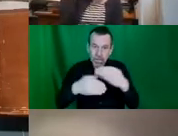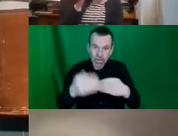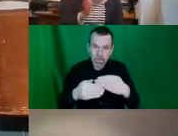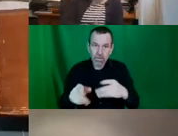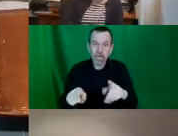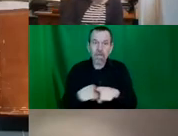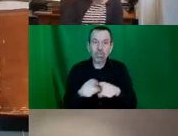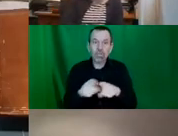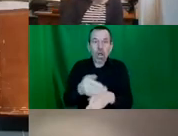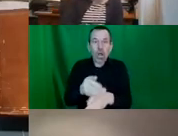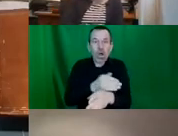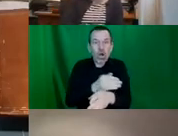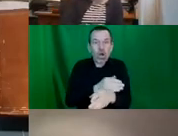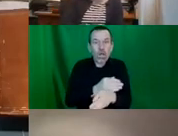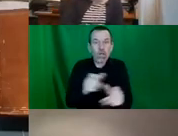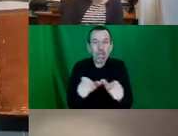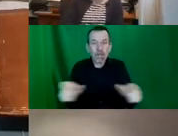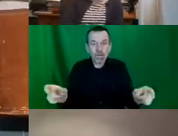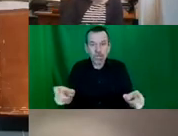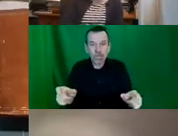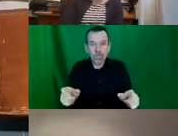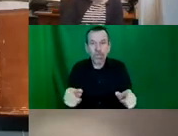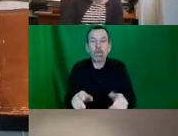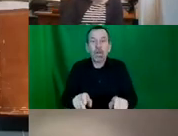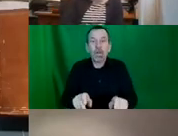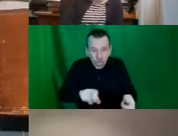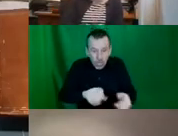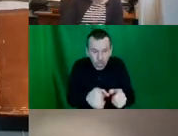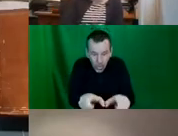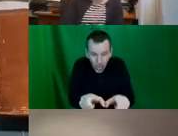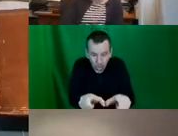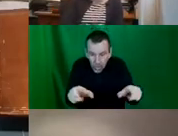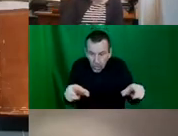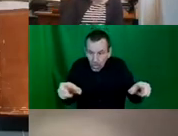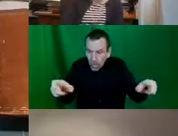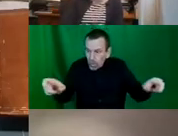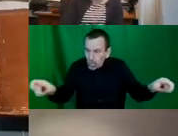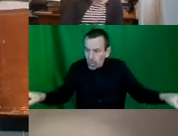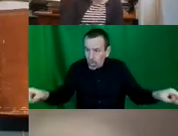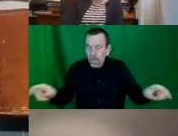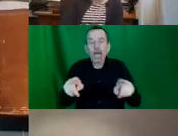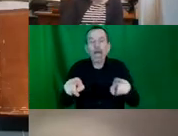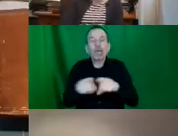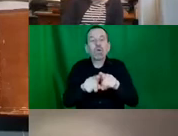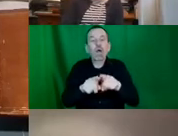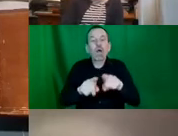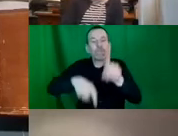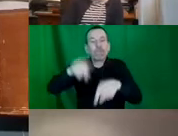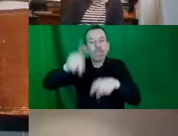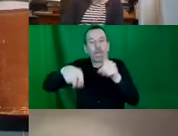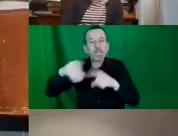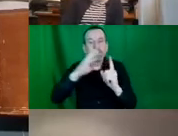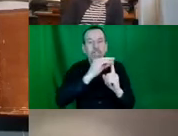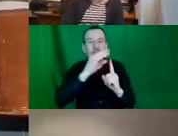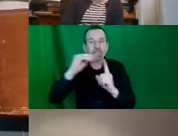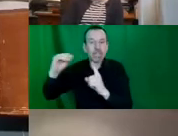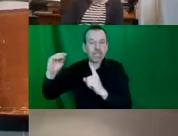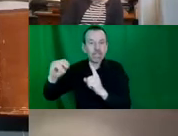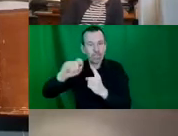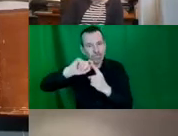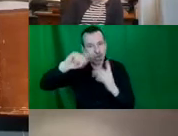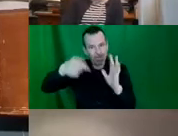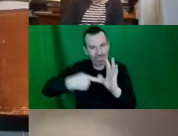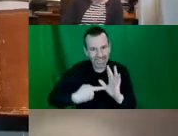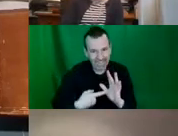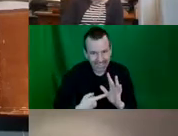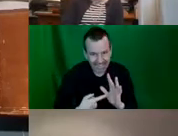manuscripts, large-scale bindings, rolled format items, various digitization projects, and many flat items in need of treatment and framing for